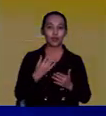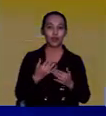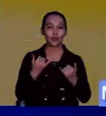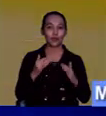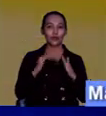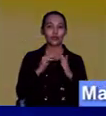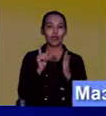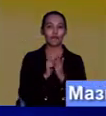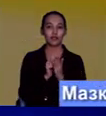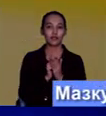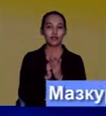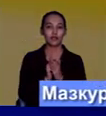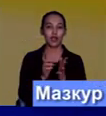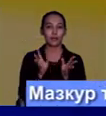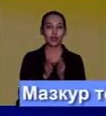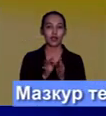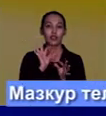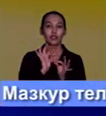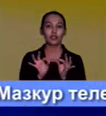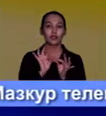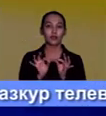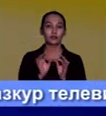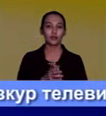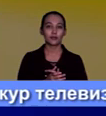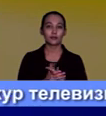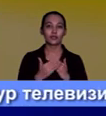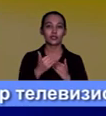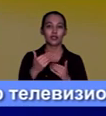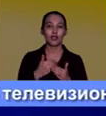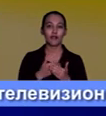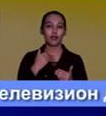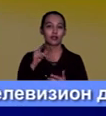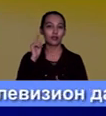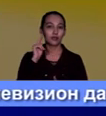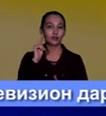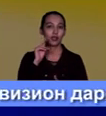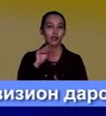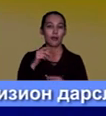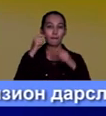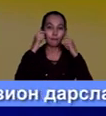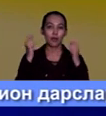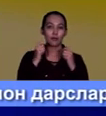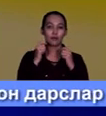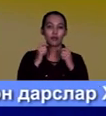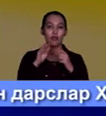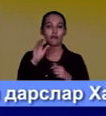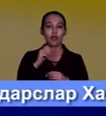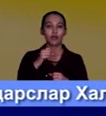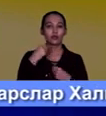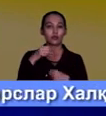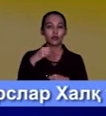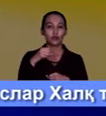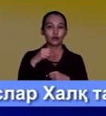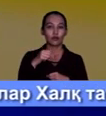keling uyga vazifani birgalikda tekshiramiz. Siz avvalgi darsda maymun va duradgor masali bilan